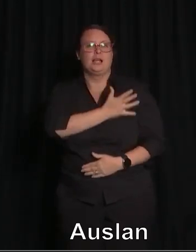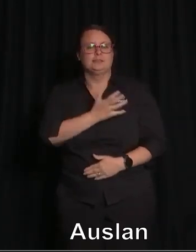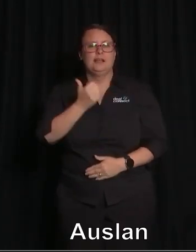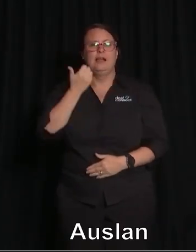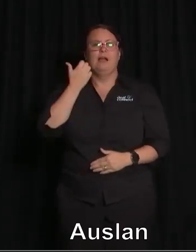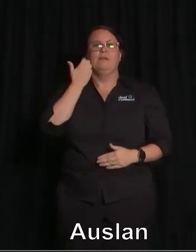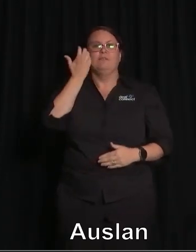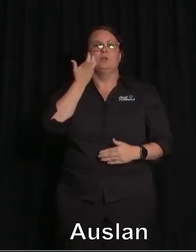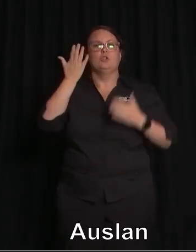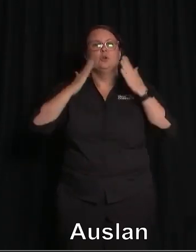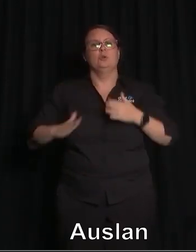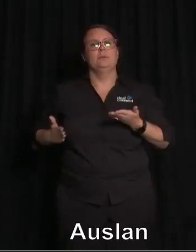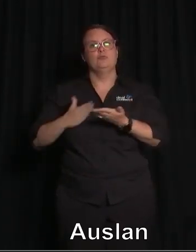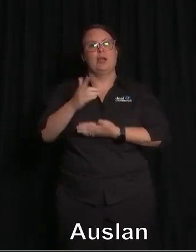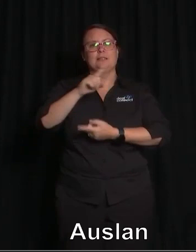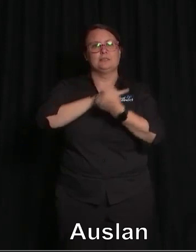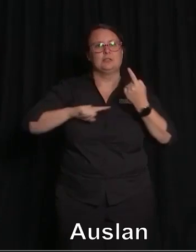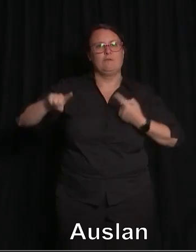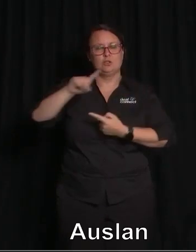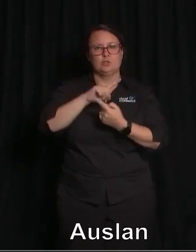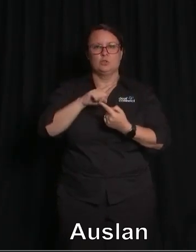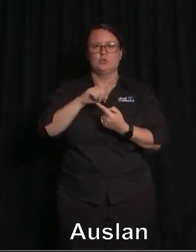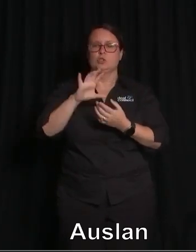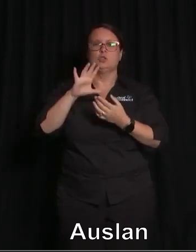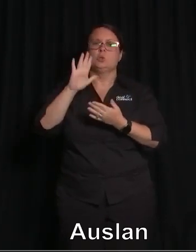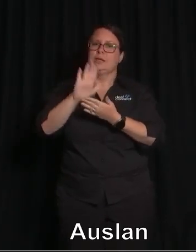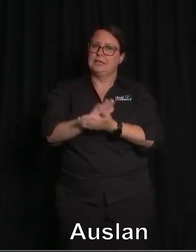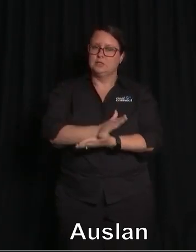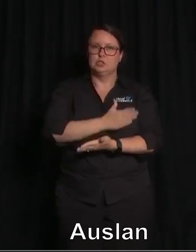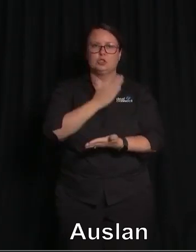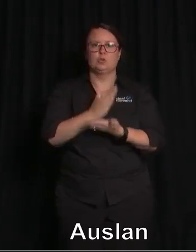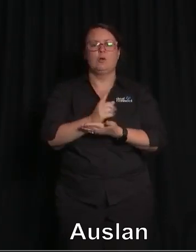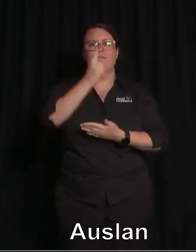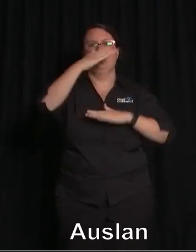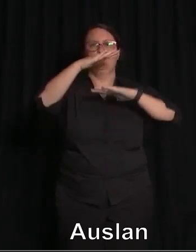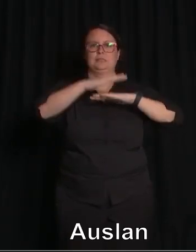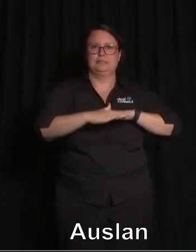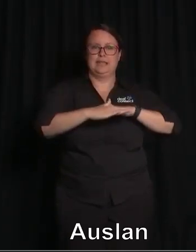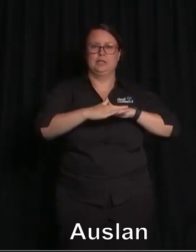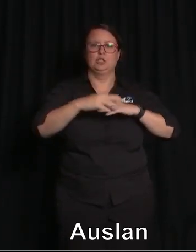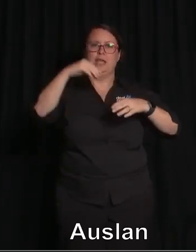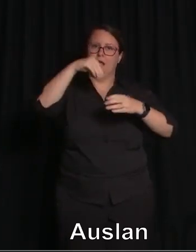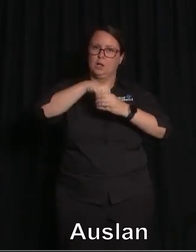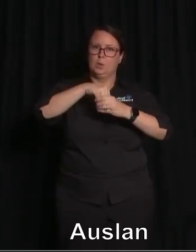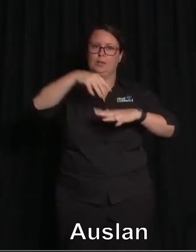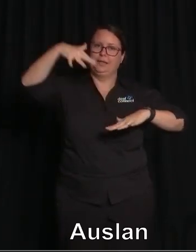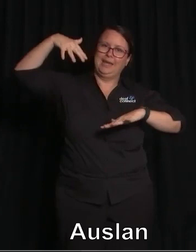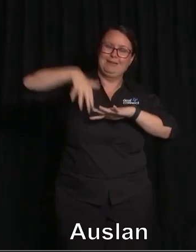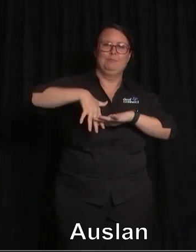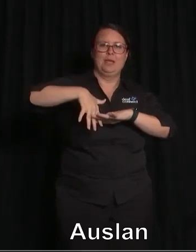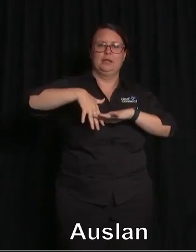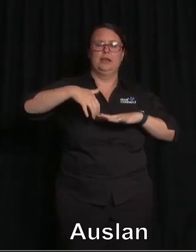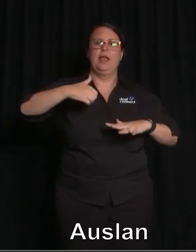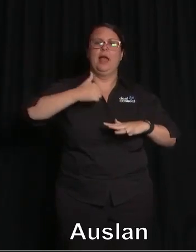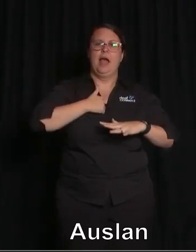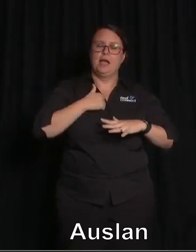to ensure that the First Nations are included, embedded, and voices are